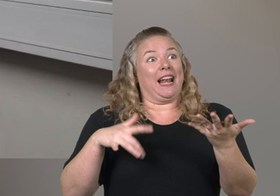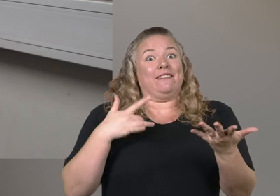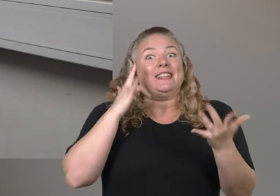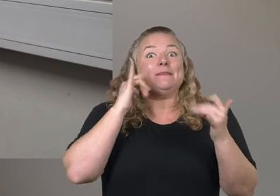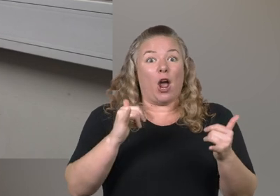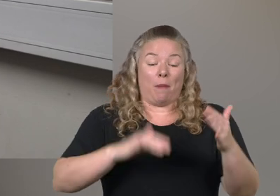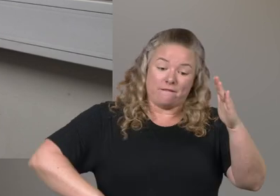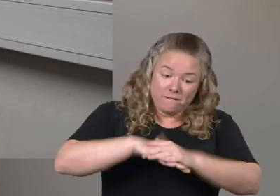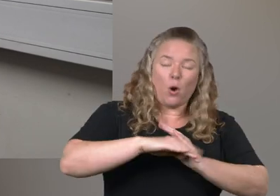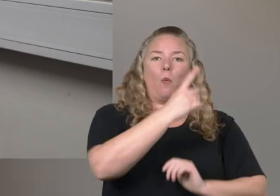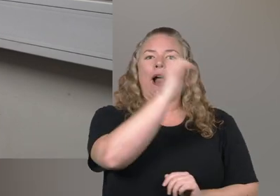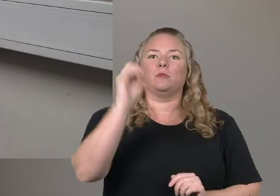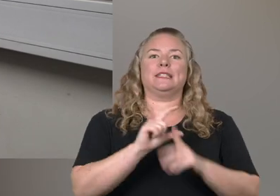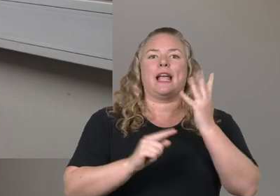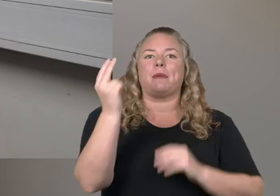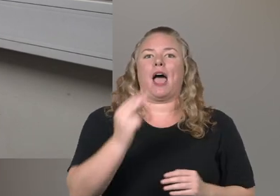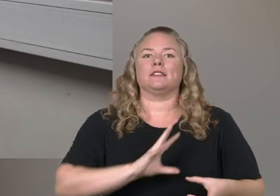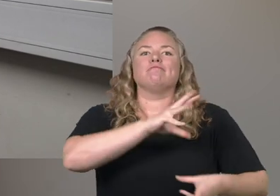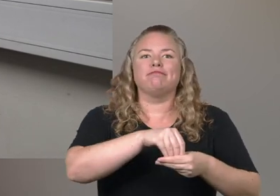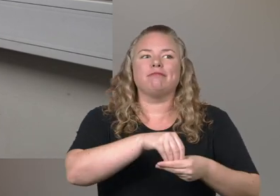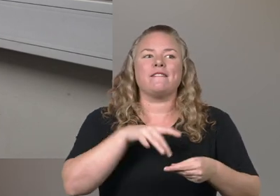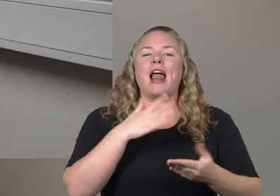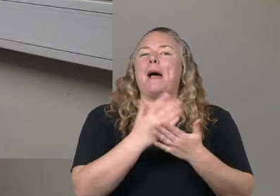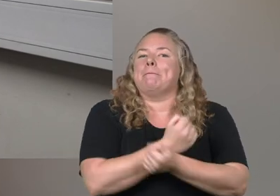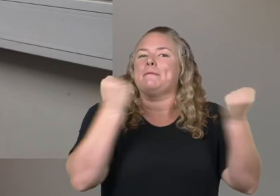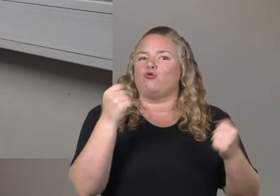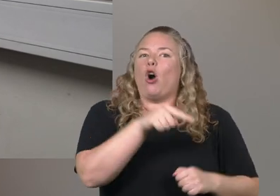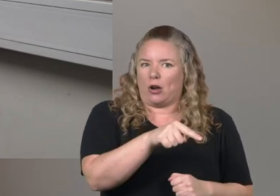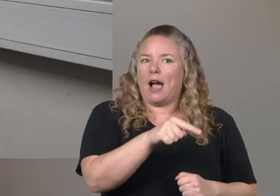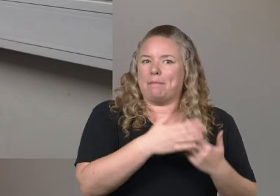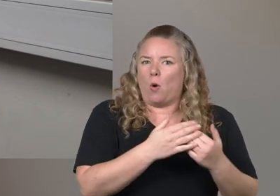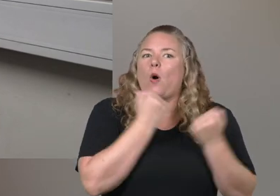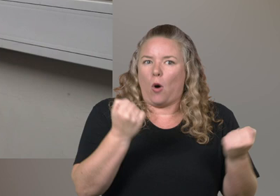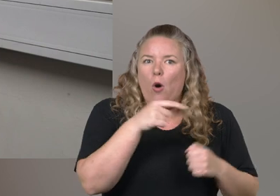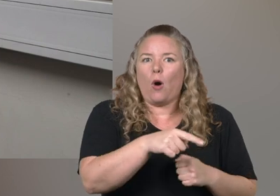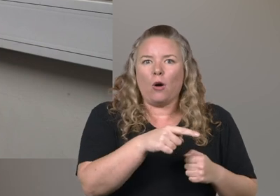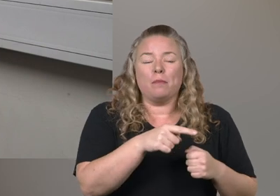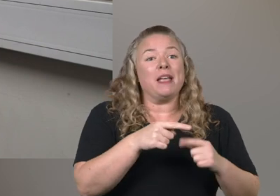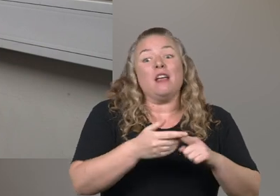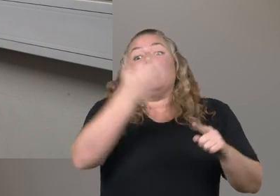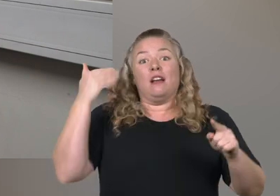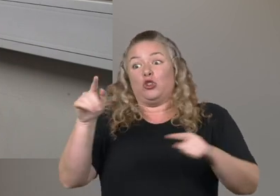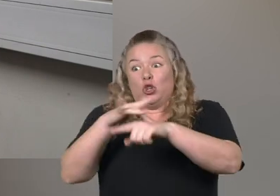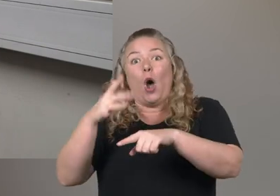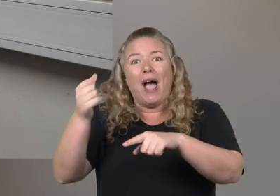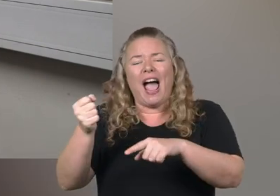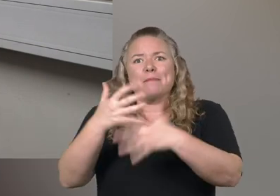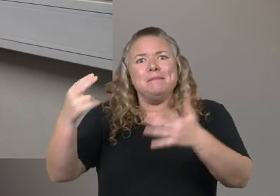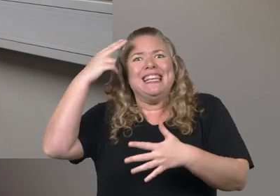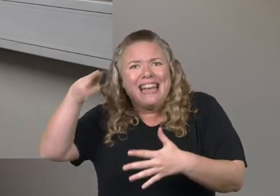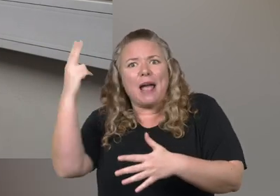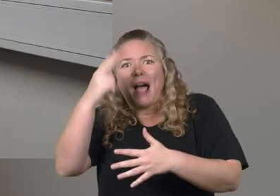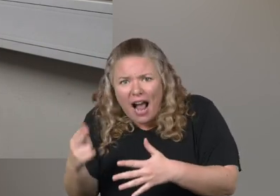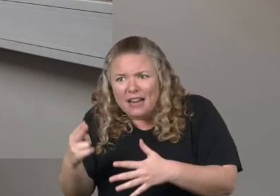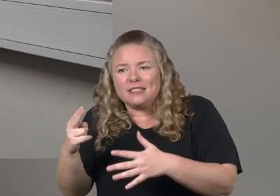called Art of the Lived Experiment, which was 100% disabled artists. And I think it was a much stronger show. I mean, you could say bigger names were in the previous